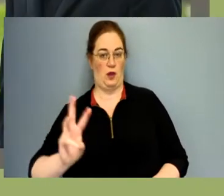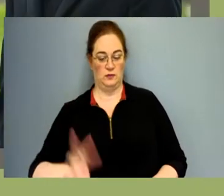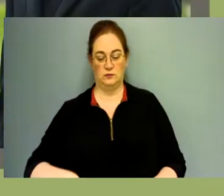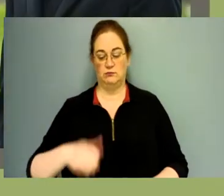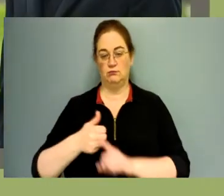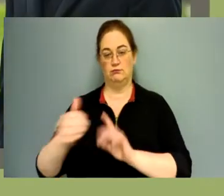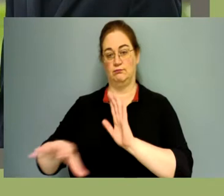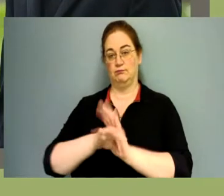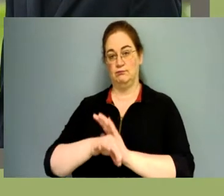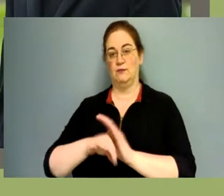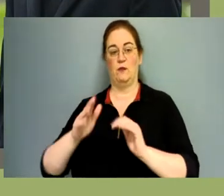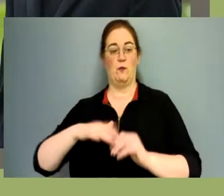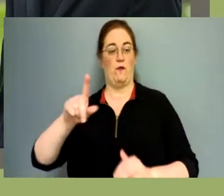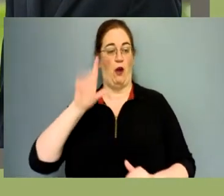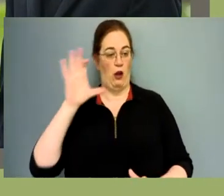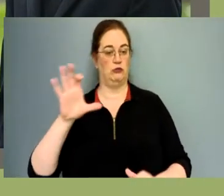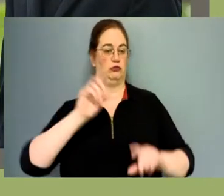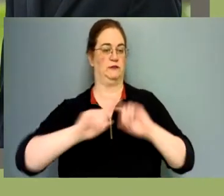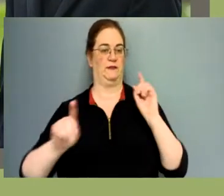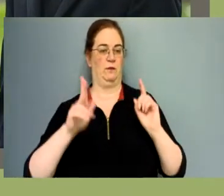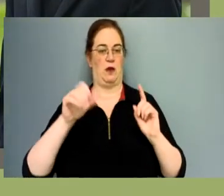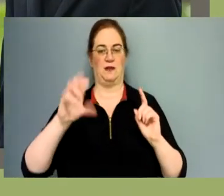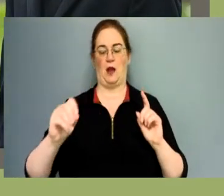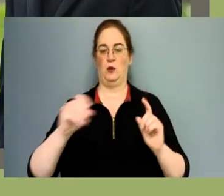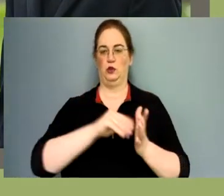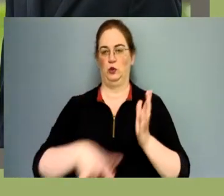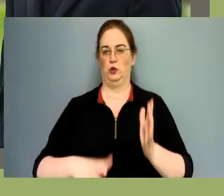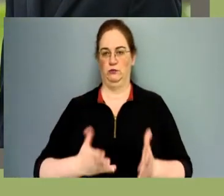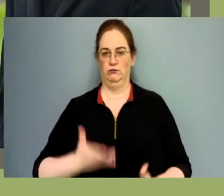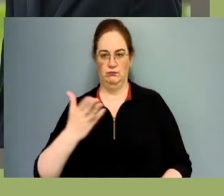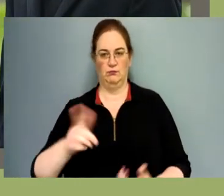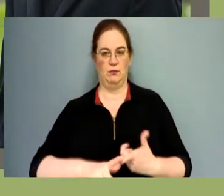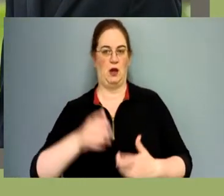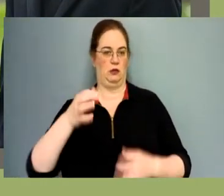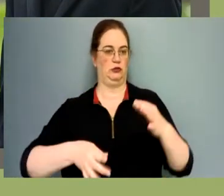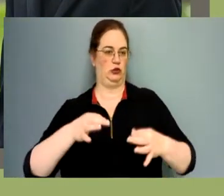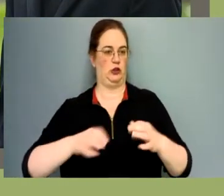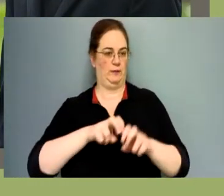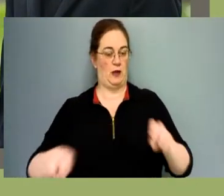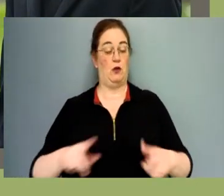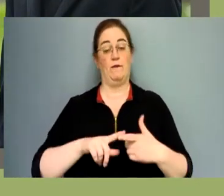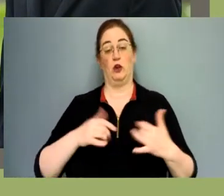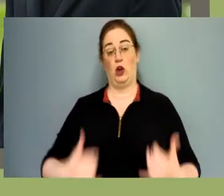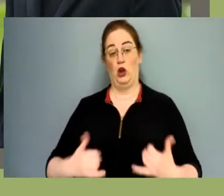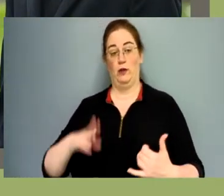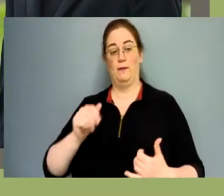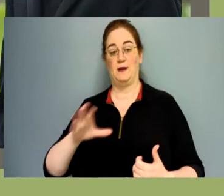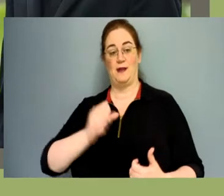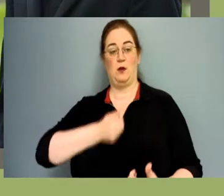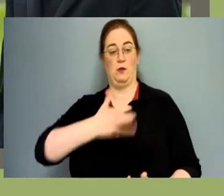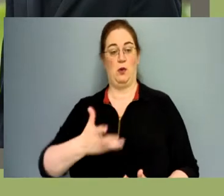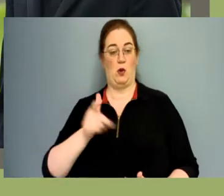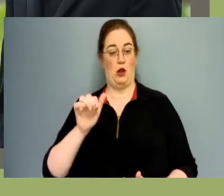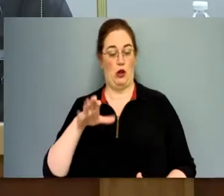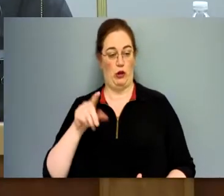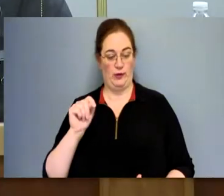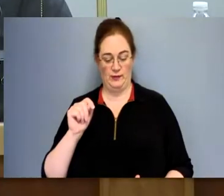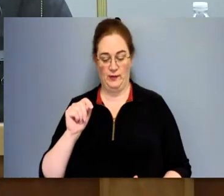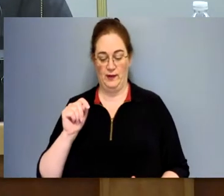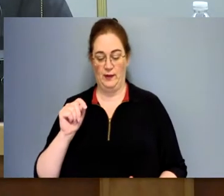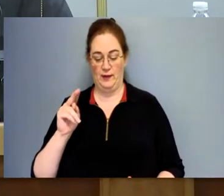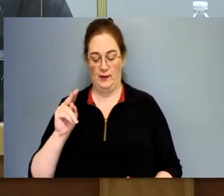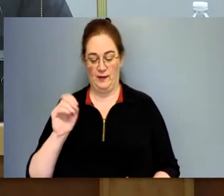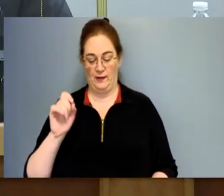was selected from more than 100 Bucks County High School student entries by the judging panel composed of current Bucks County Poet Laureate Nicole Steinberg